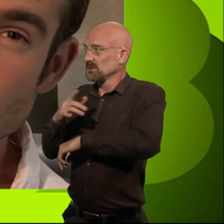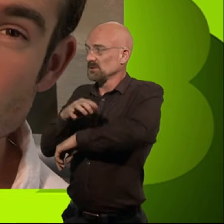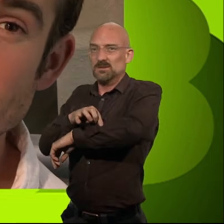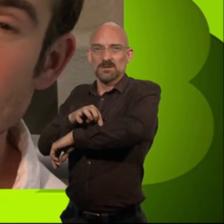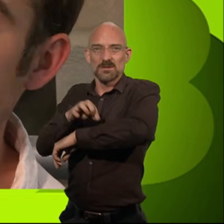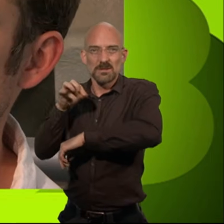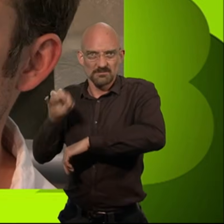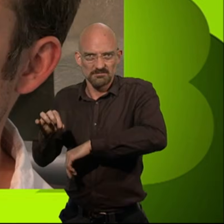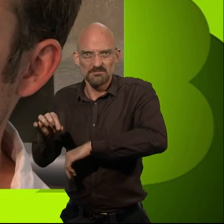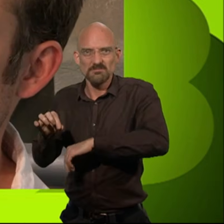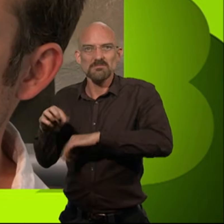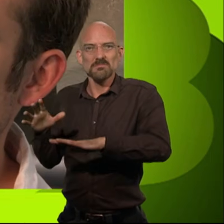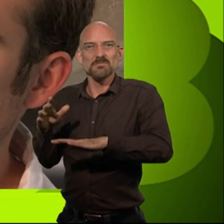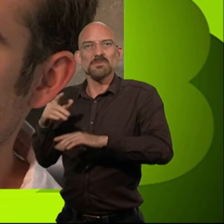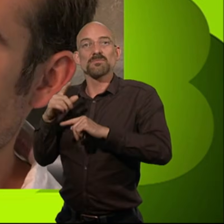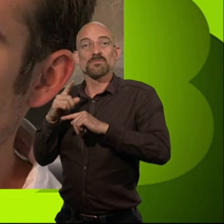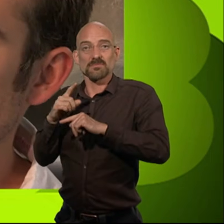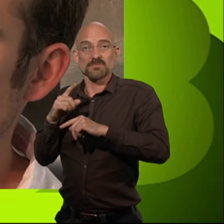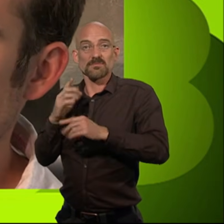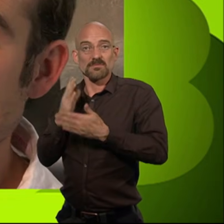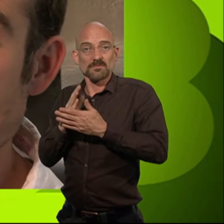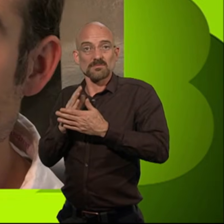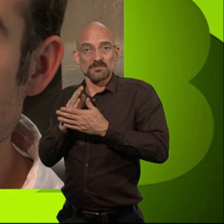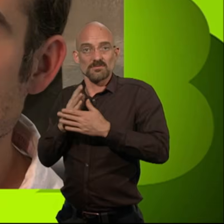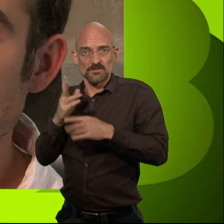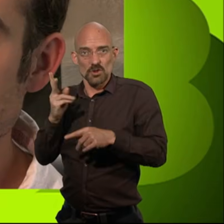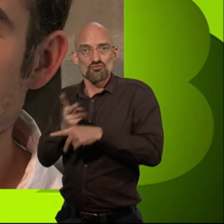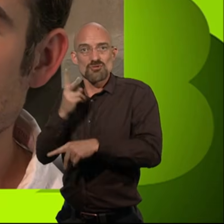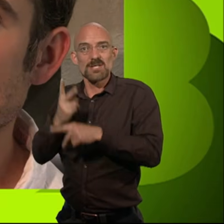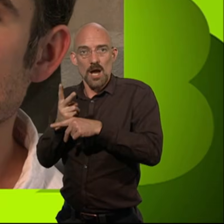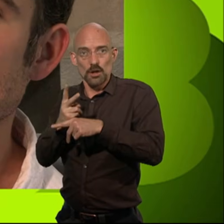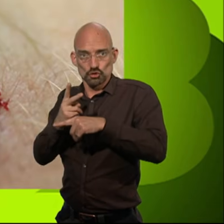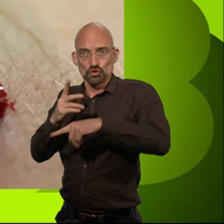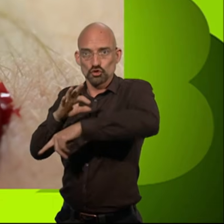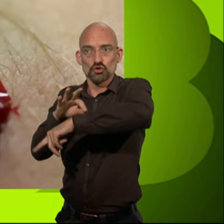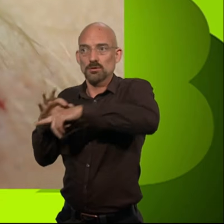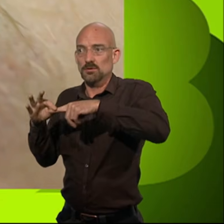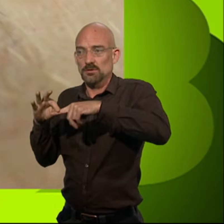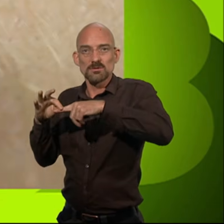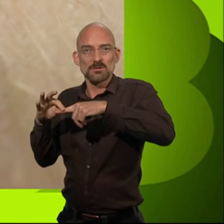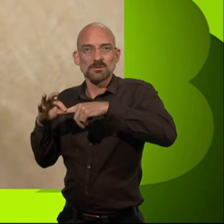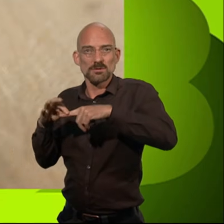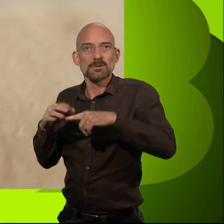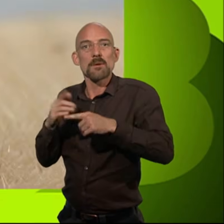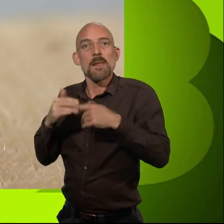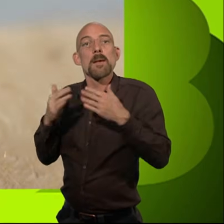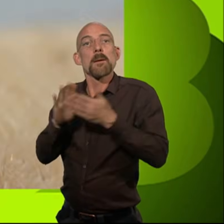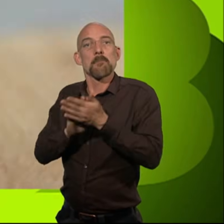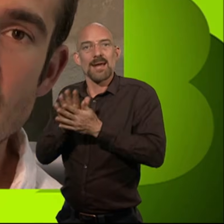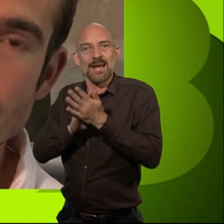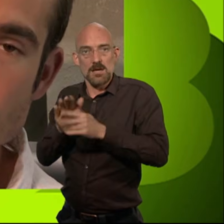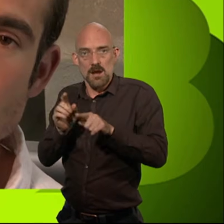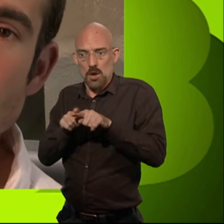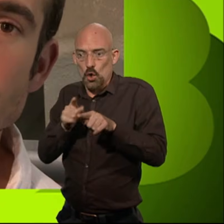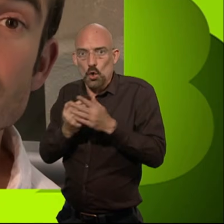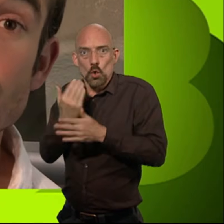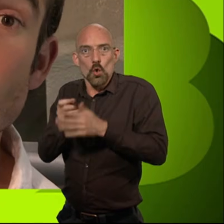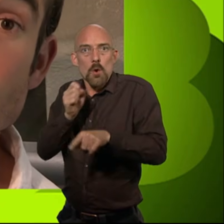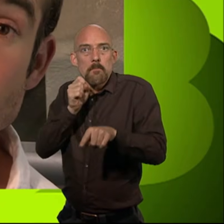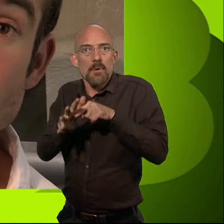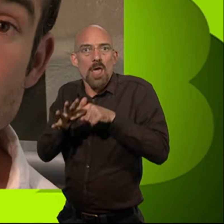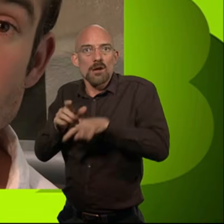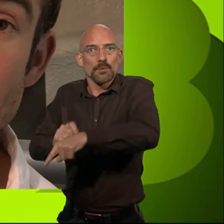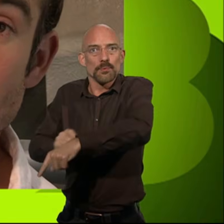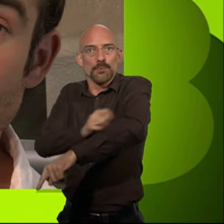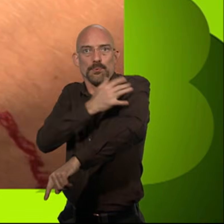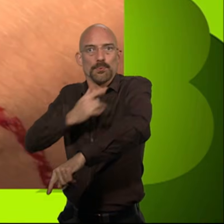if the surgeons reattach the finger, it's the chemicals that are now making me bleed that allow new blood vessels and new blood to